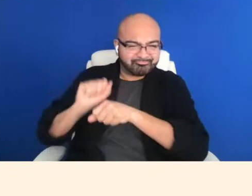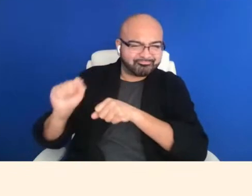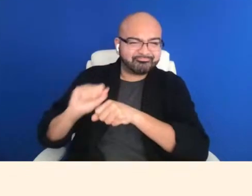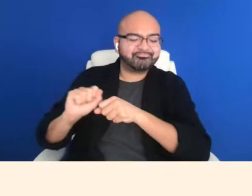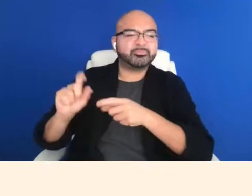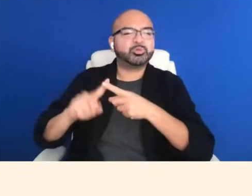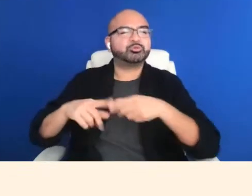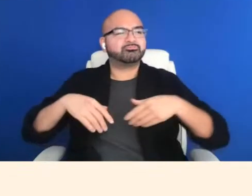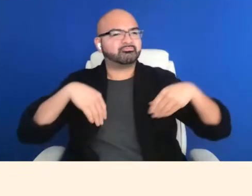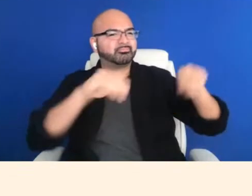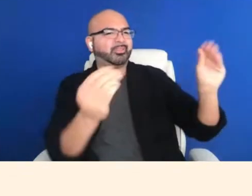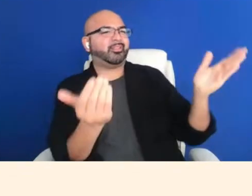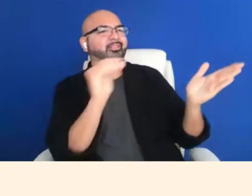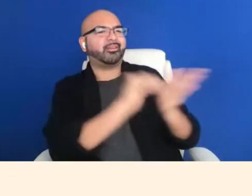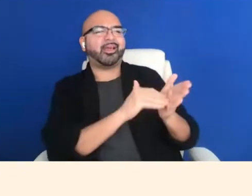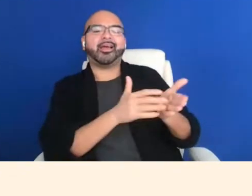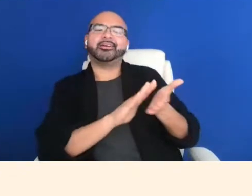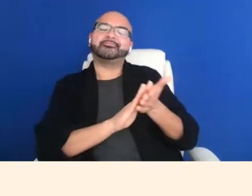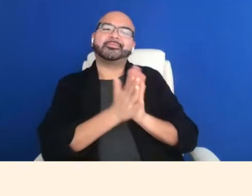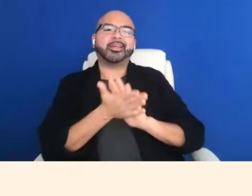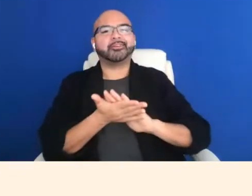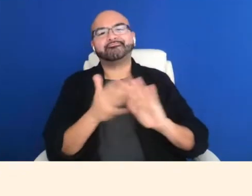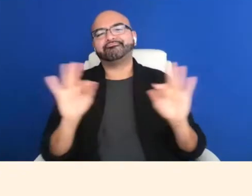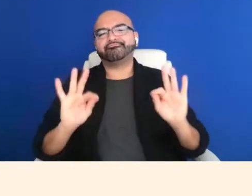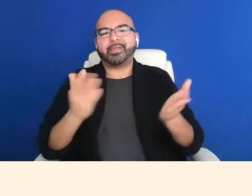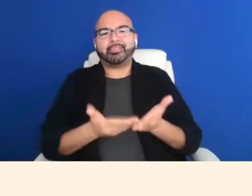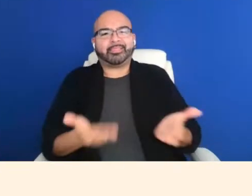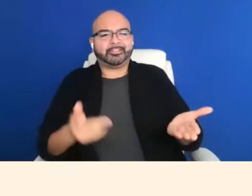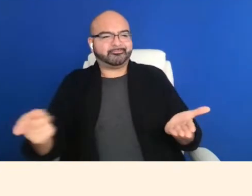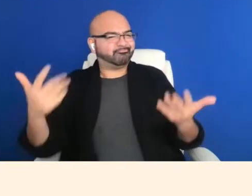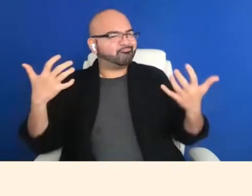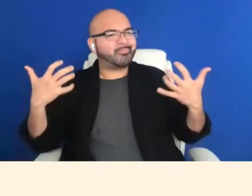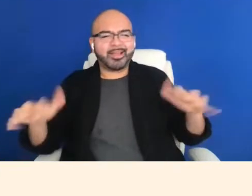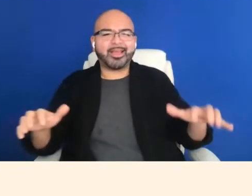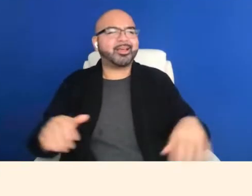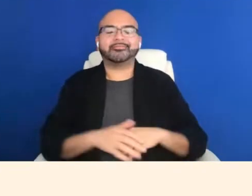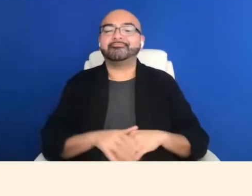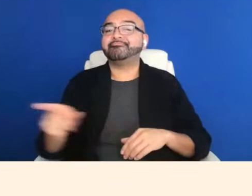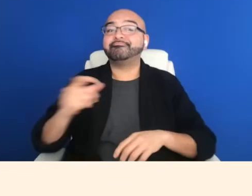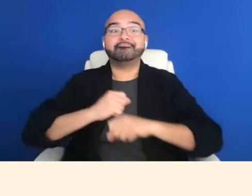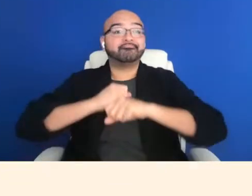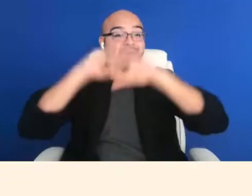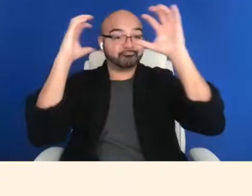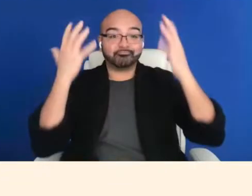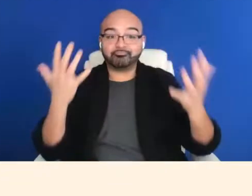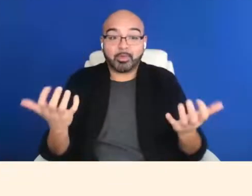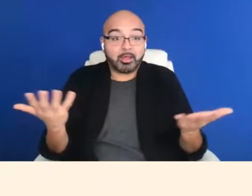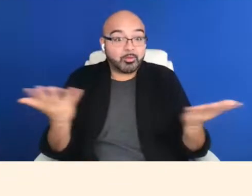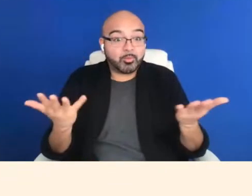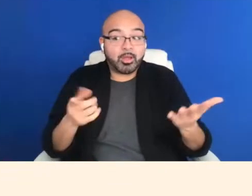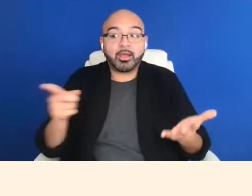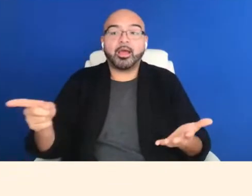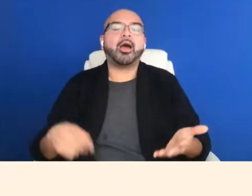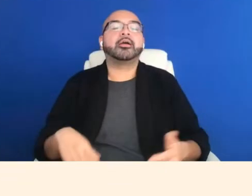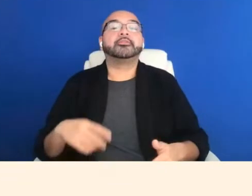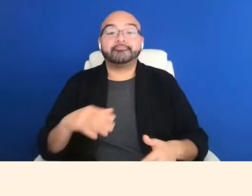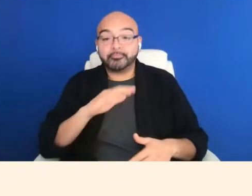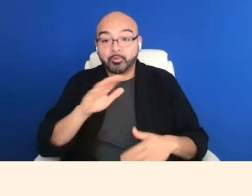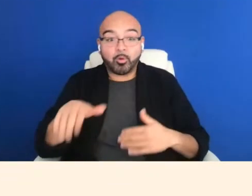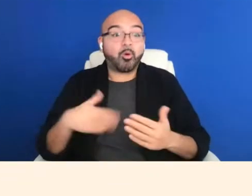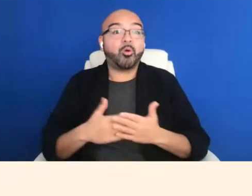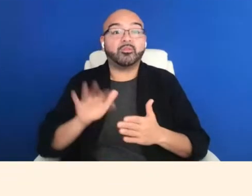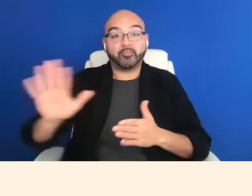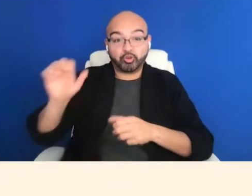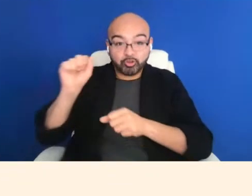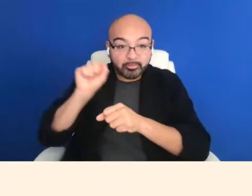speculative market and be traded as a commodity. What she wanted instead was for all of that